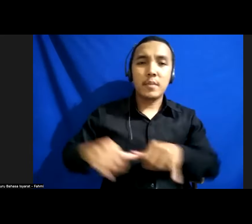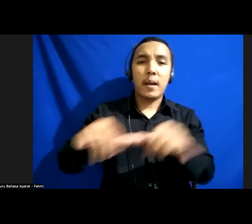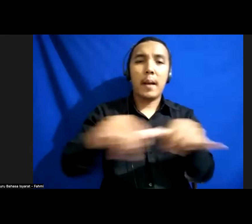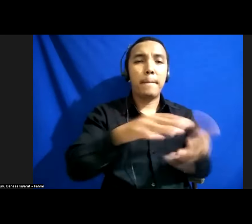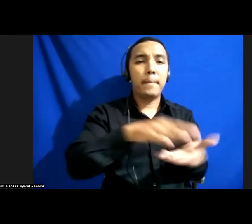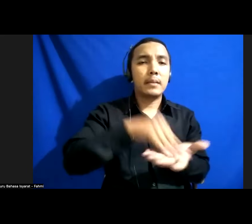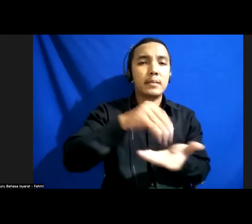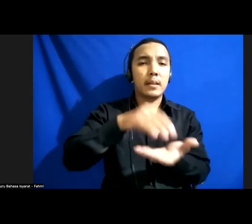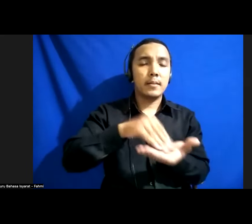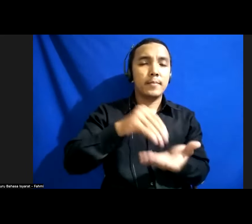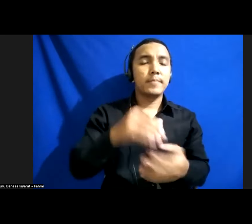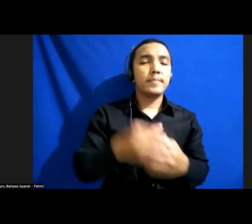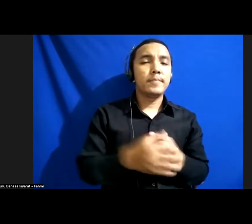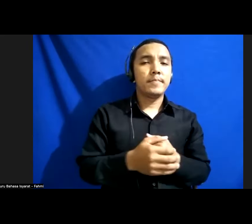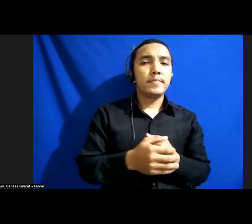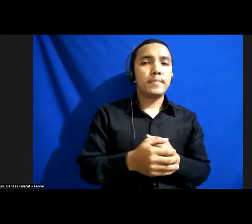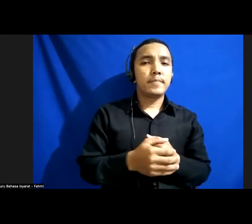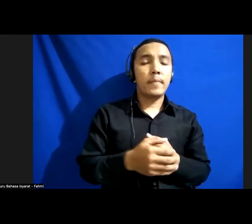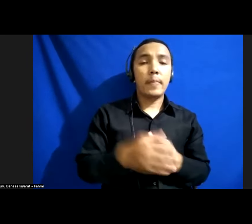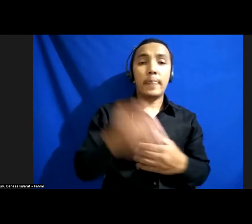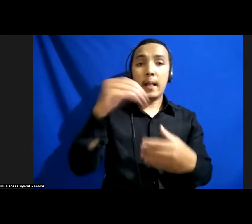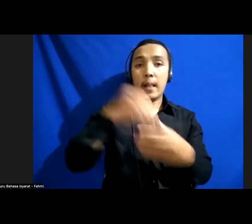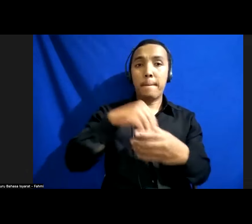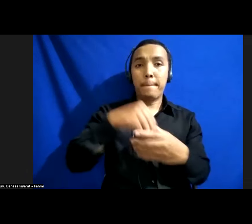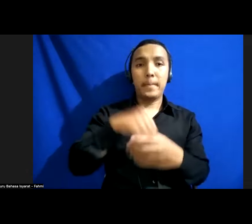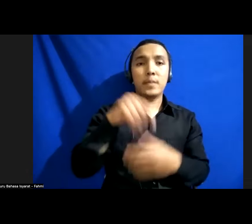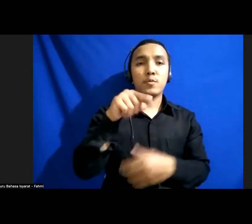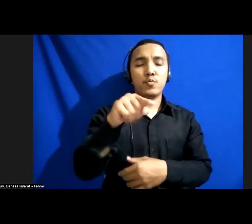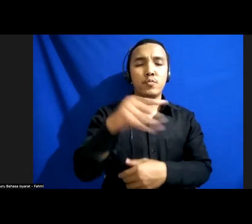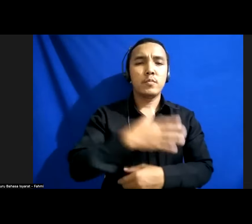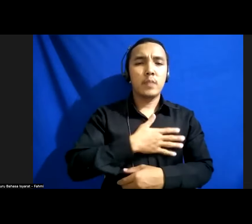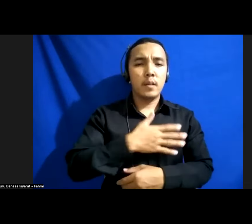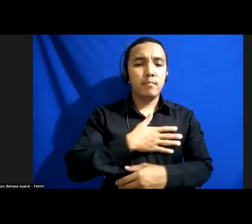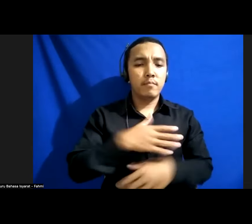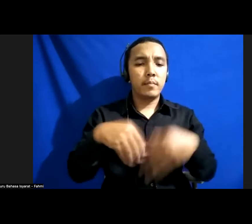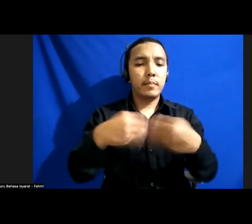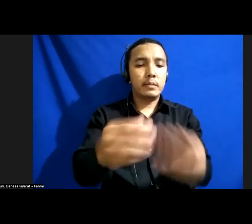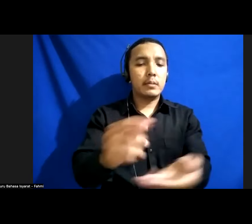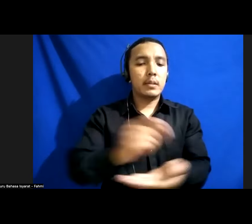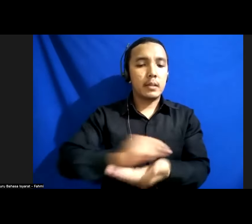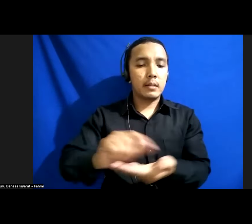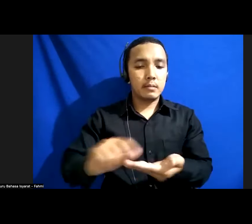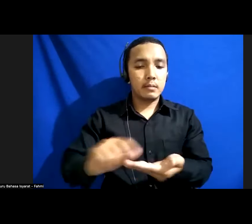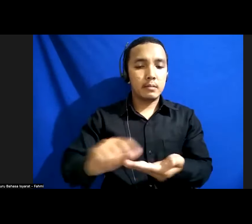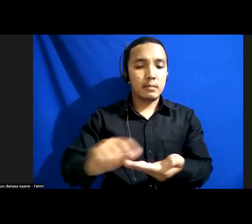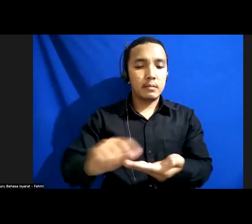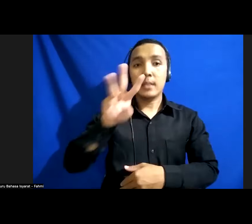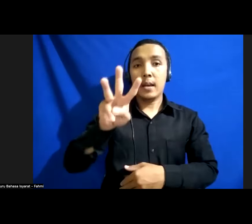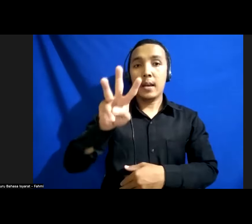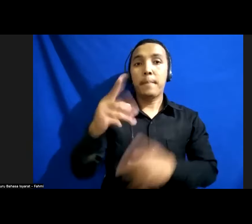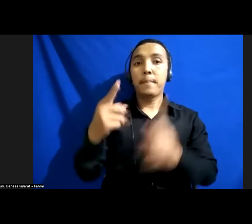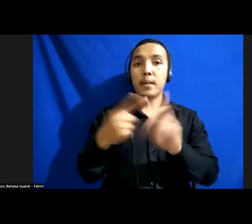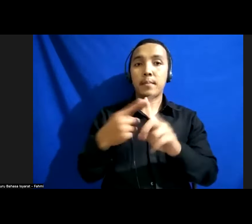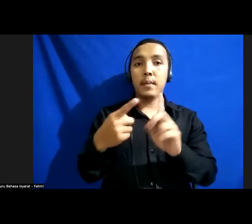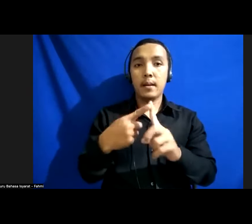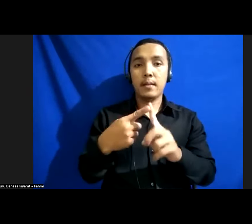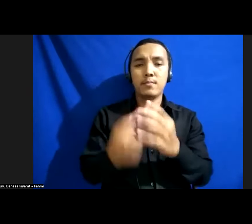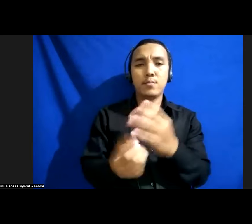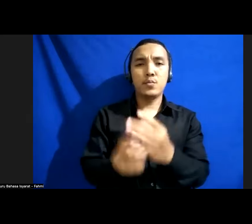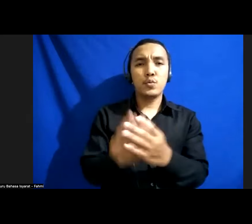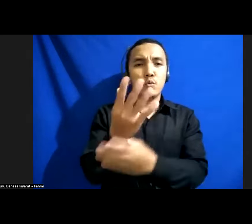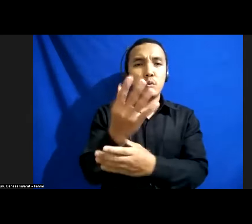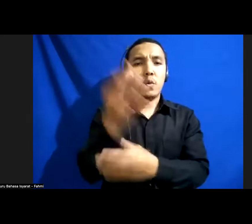a common learning space for us. And in that regards, I would like to put in 3 notes. First of all, realizing an